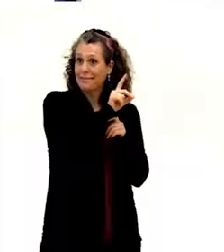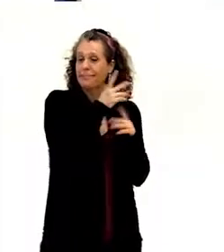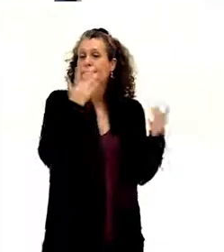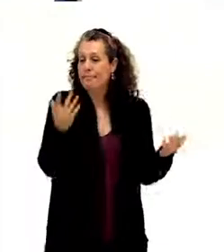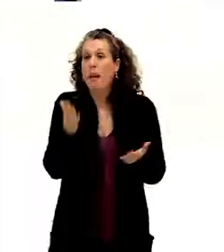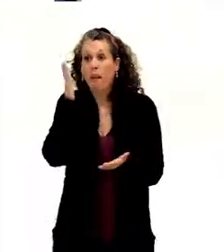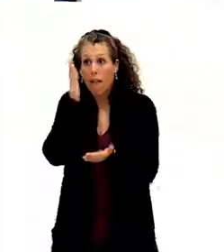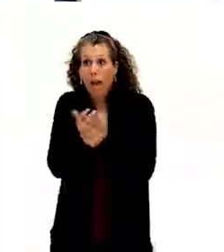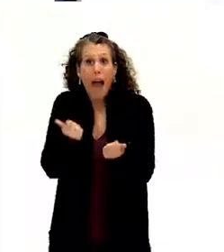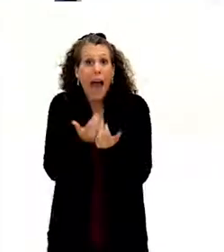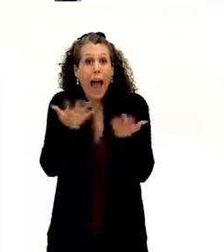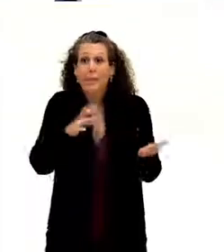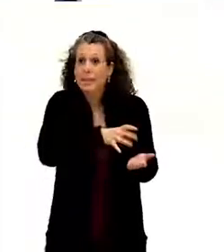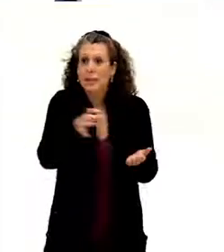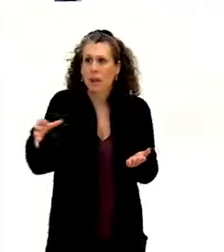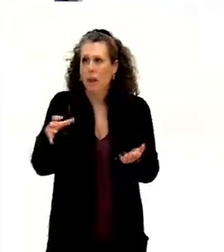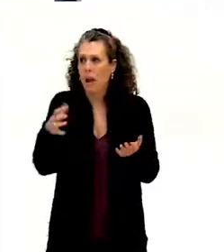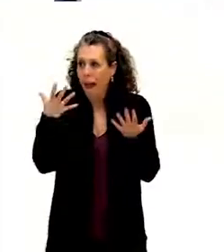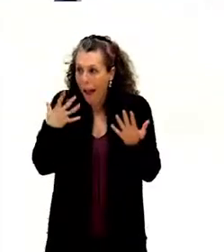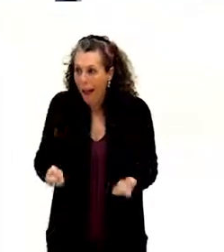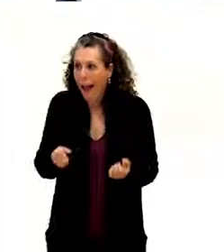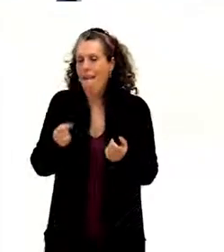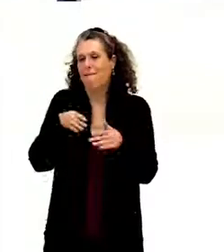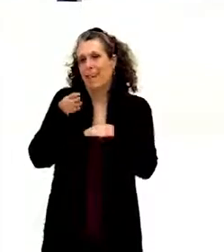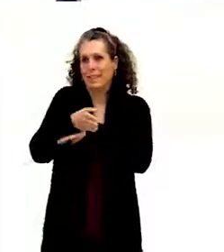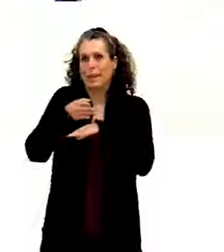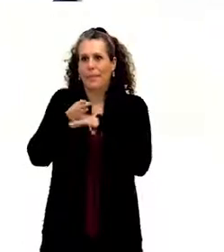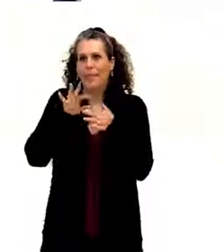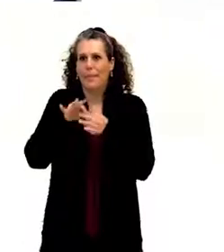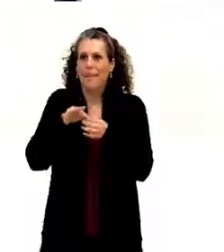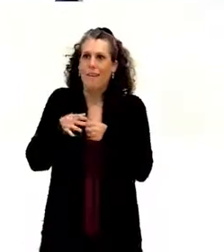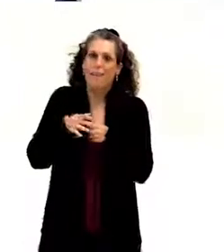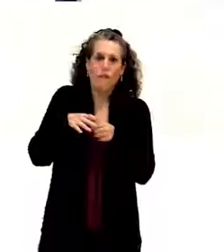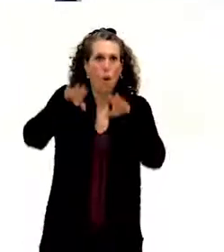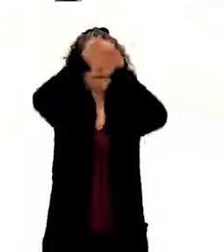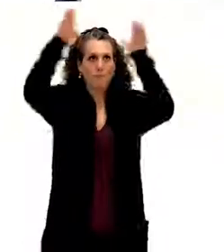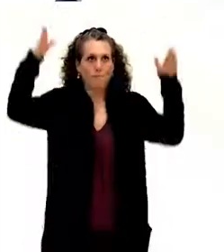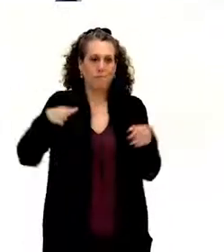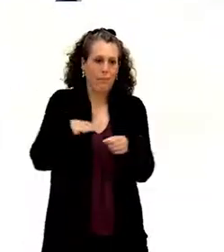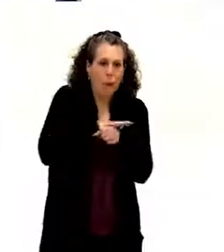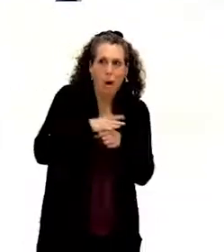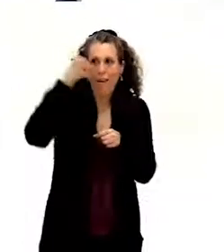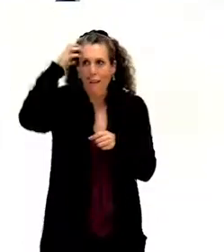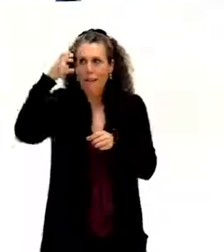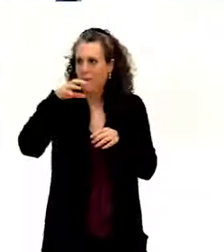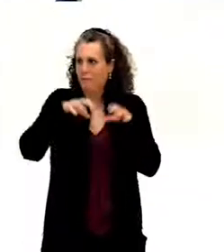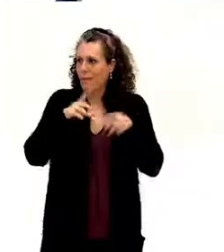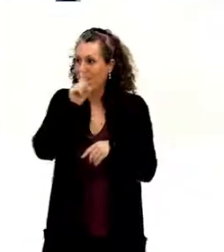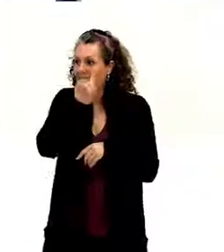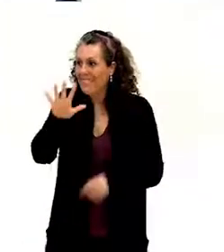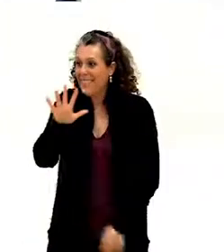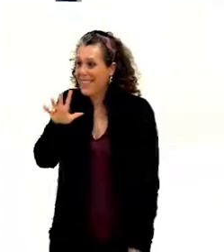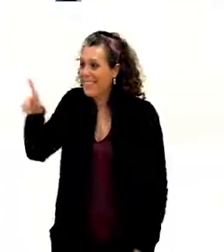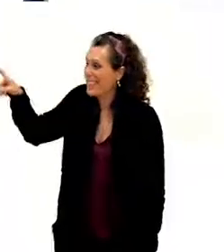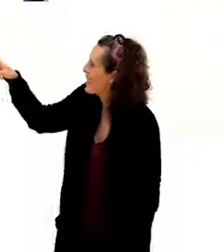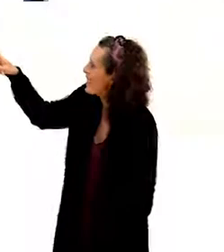How many states have mandatory accessibility standards for national and local authority building? 15 only mandatory, the rest are